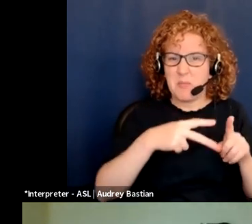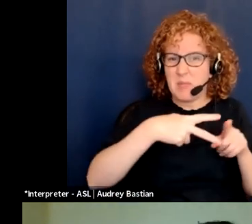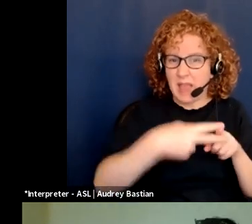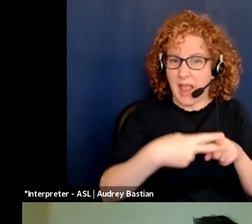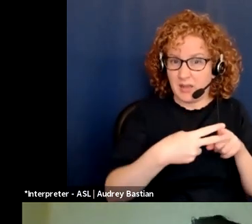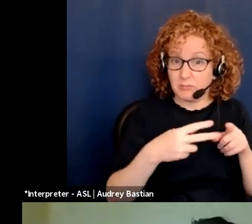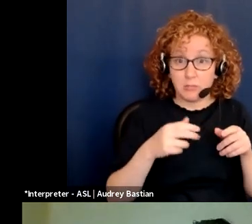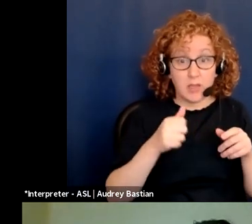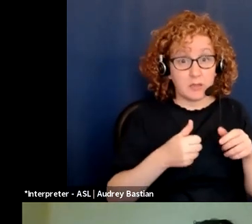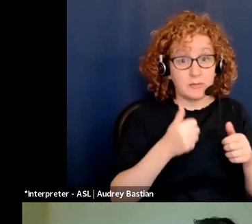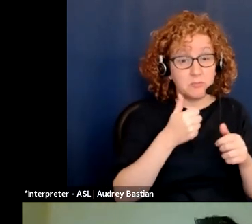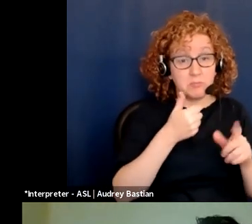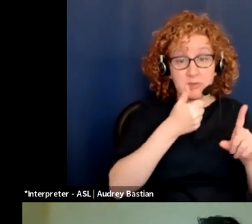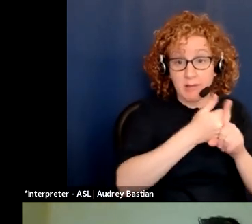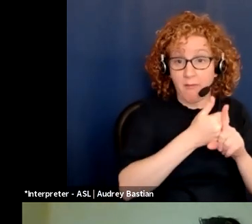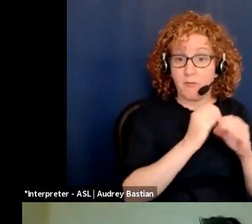of on his own.